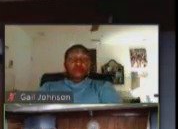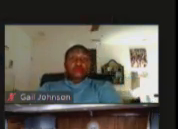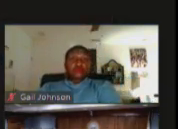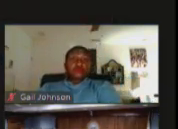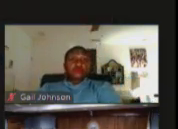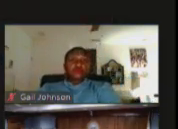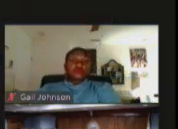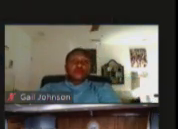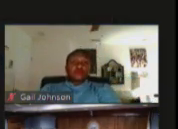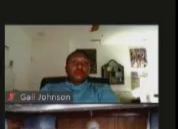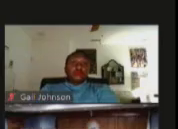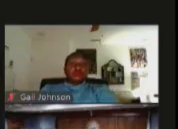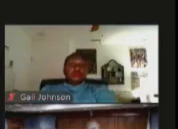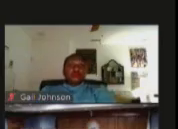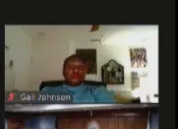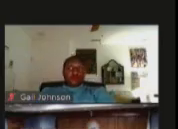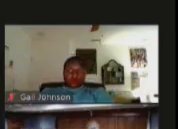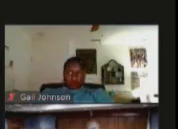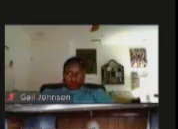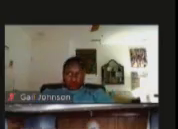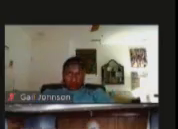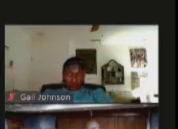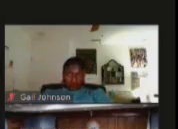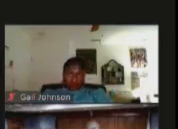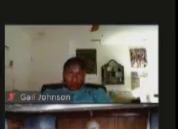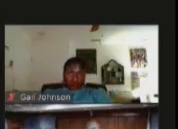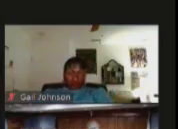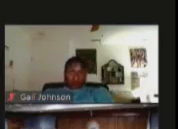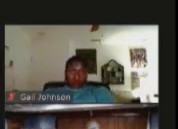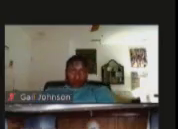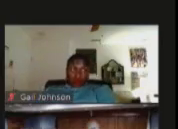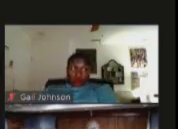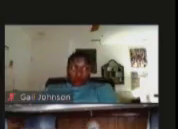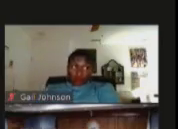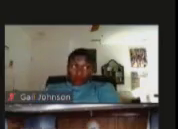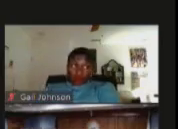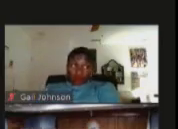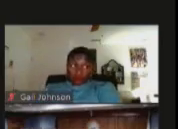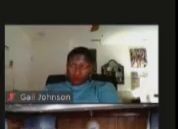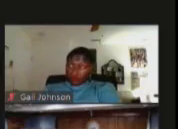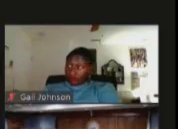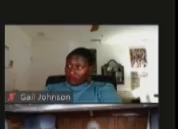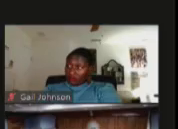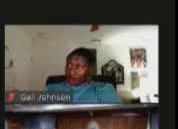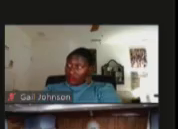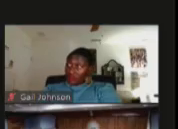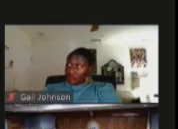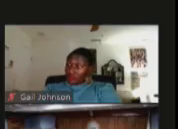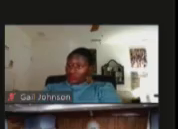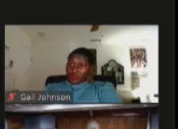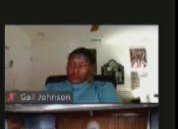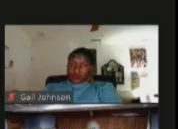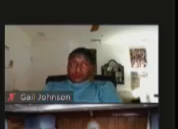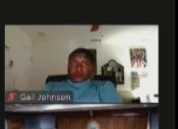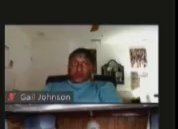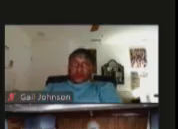BD9, file 200863, canvassing board appointments. All right, The thank city you. commission to discuss and appoint a citizen